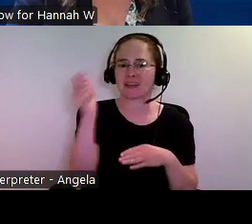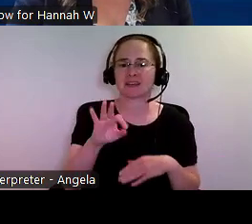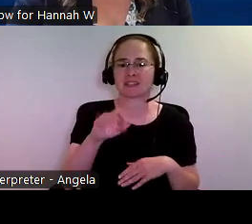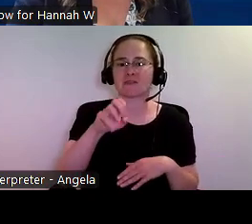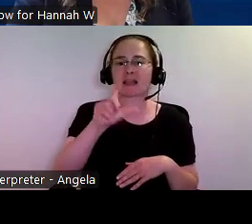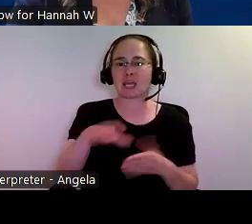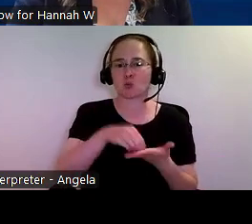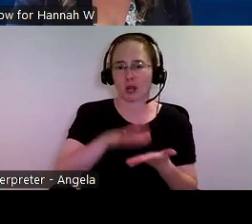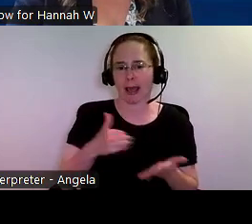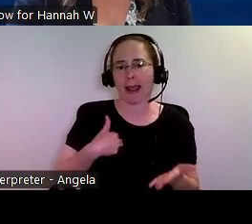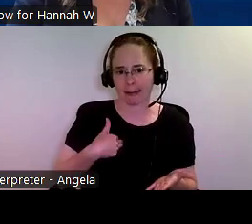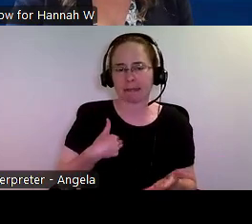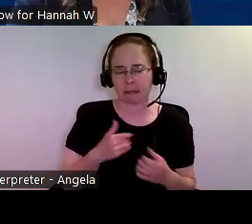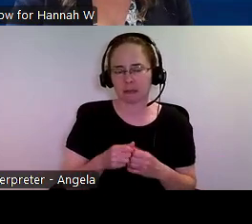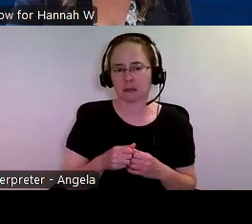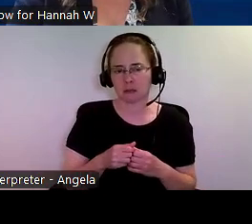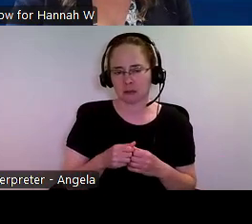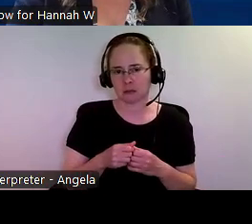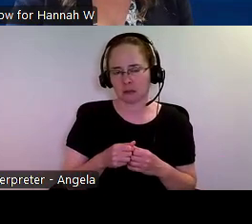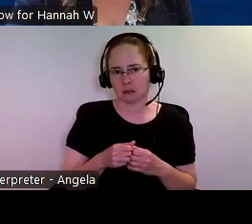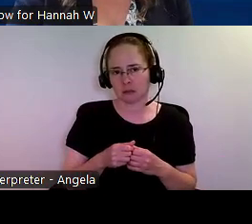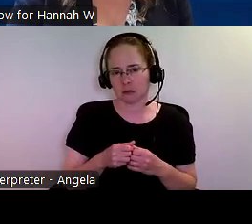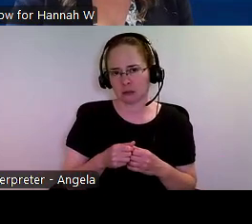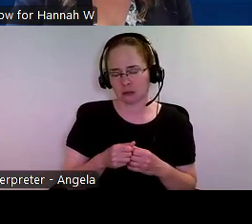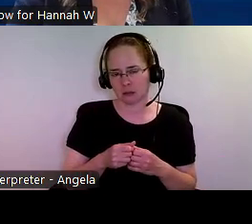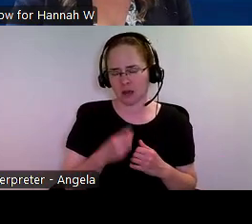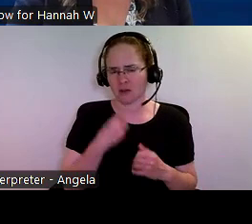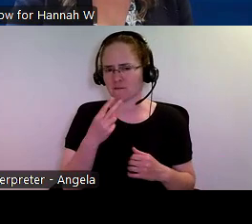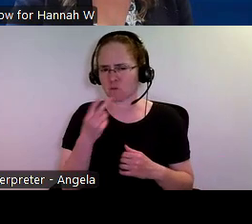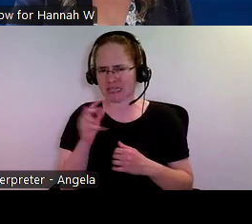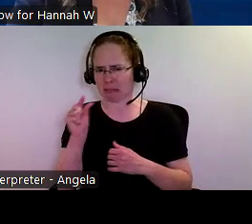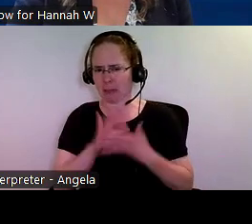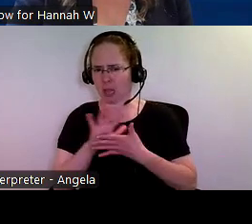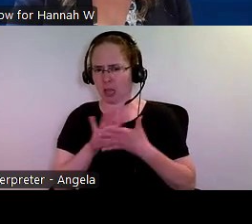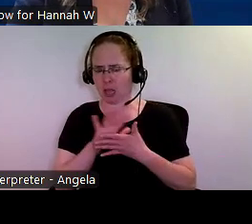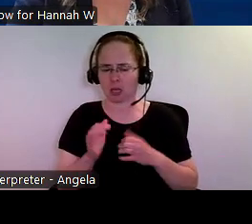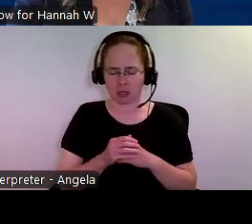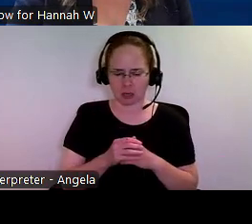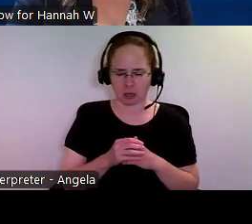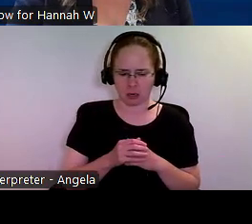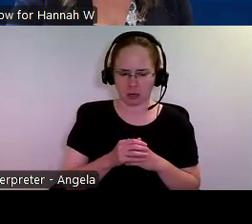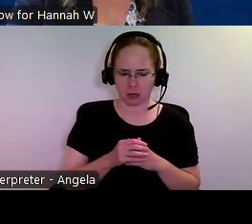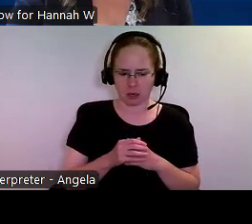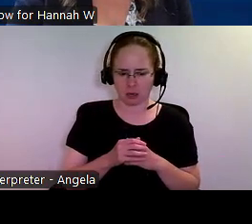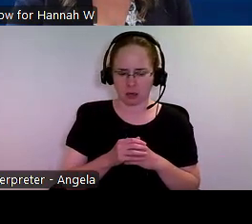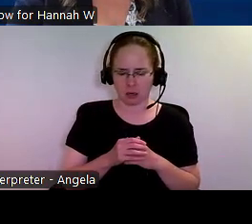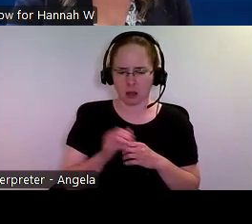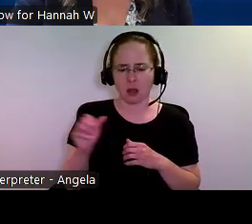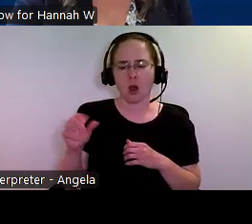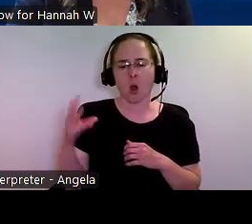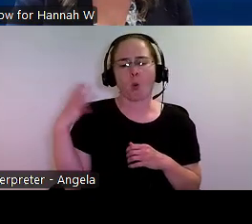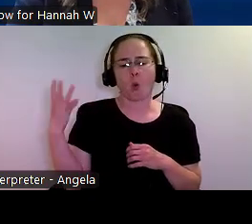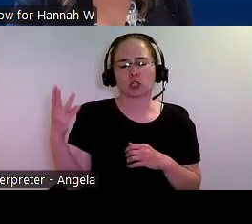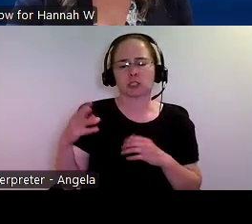that I had. One of our advocates through not NAMI, but the Washington